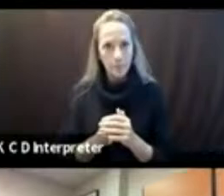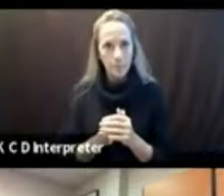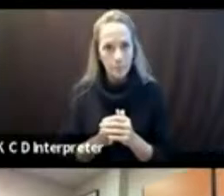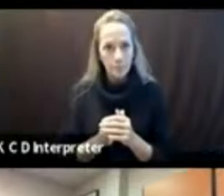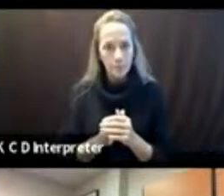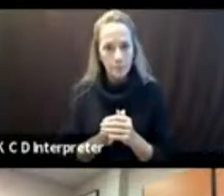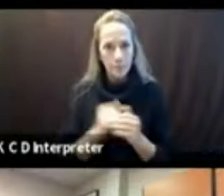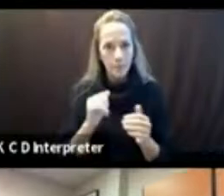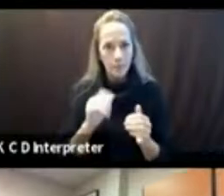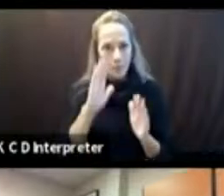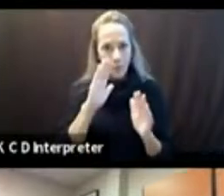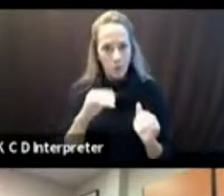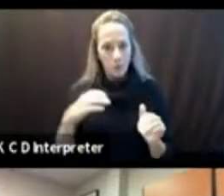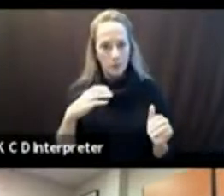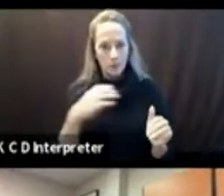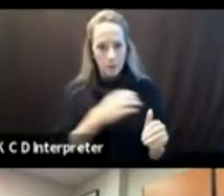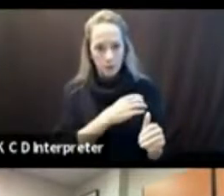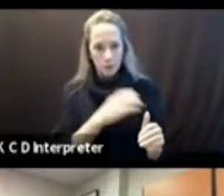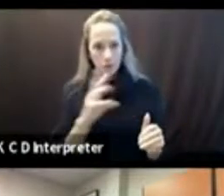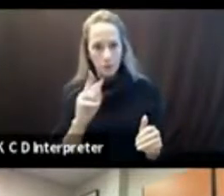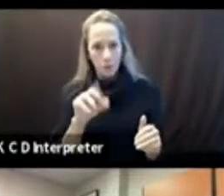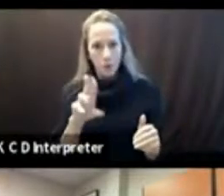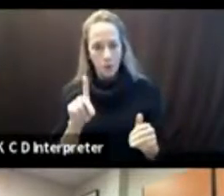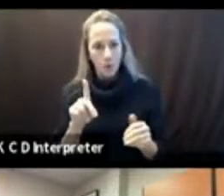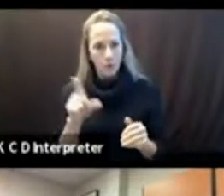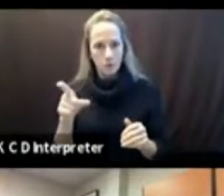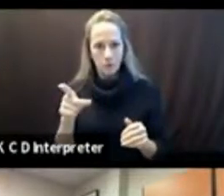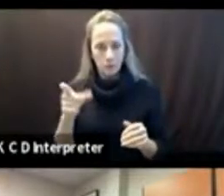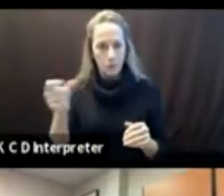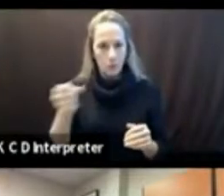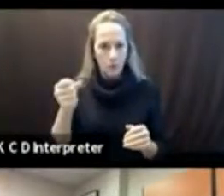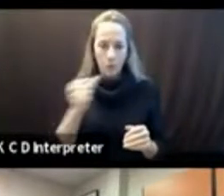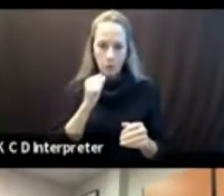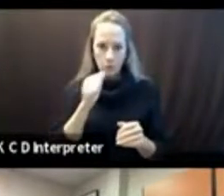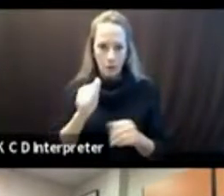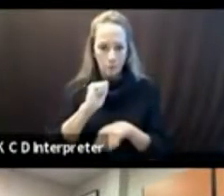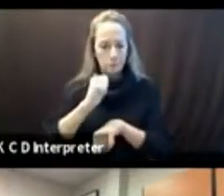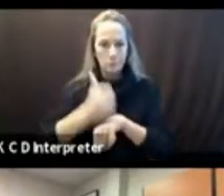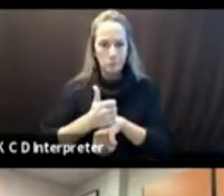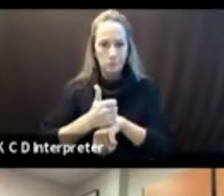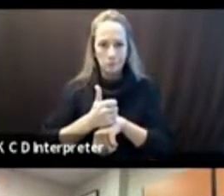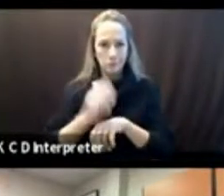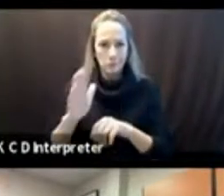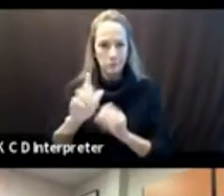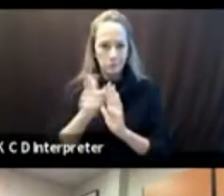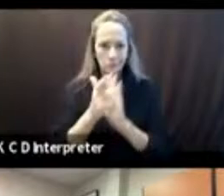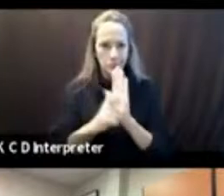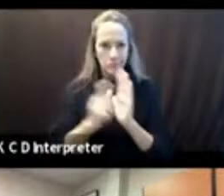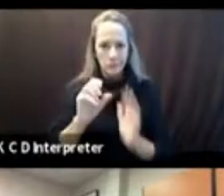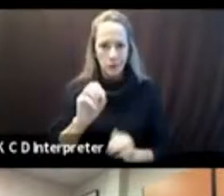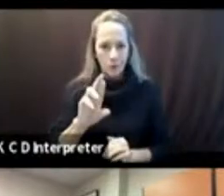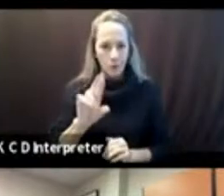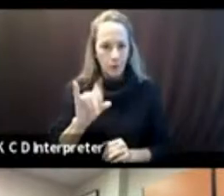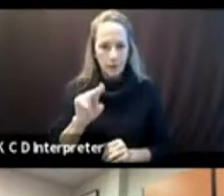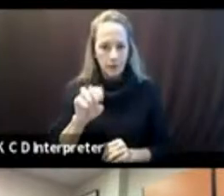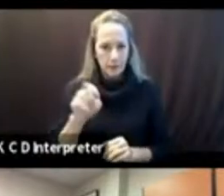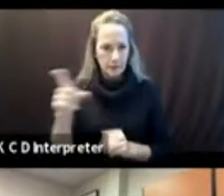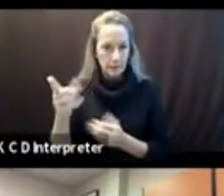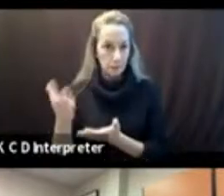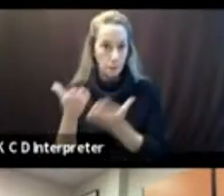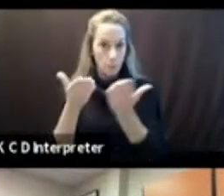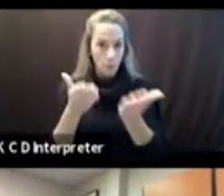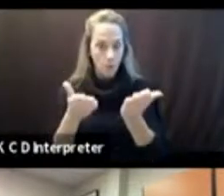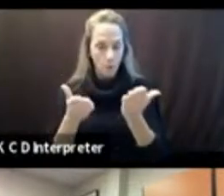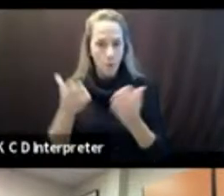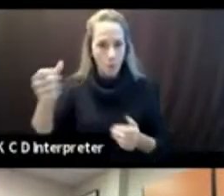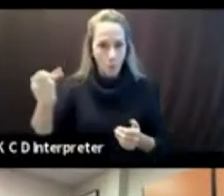that Commissioner Ward will not go forward with his ordinance that he has proposed, and let us continue to work together going forward